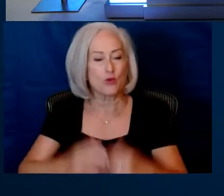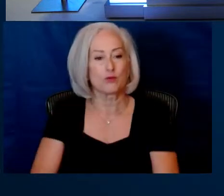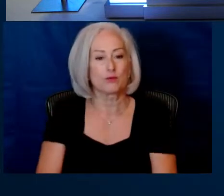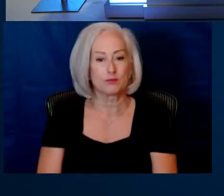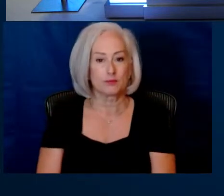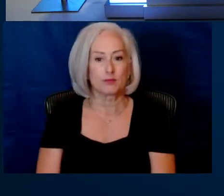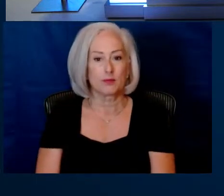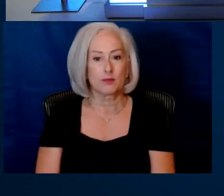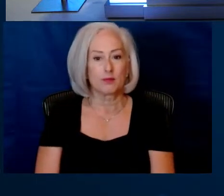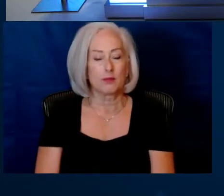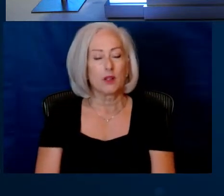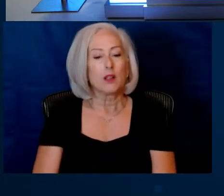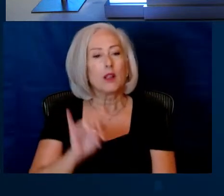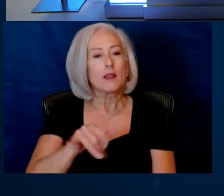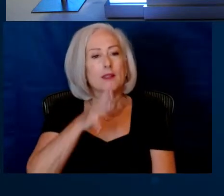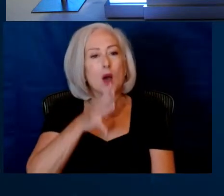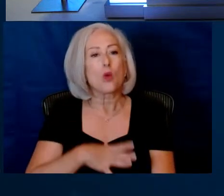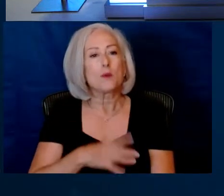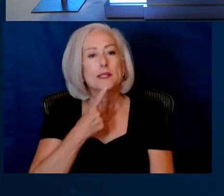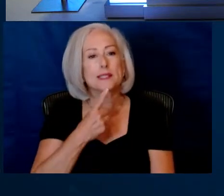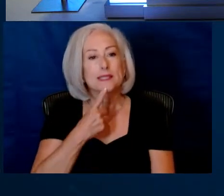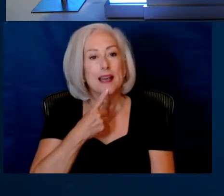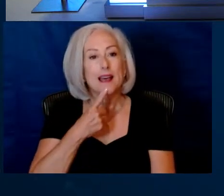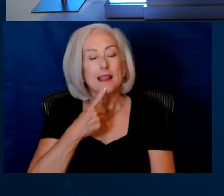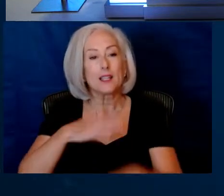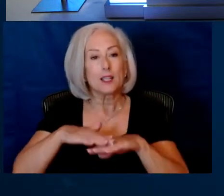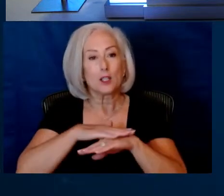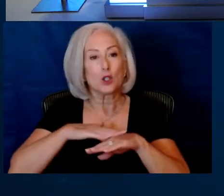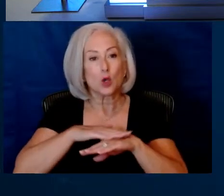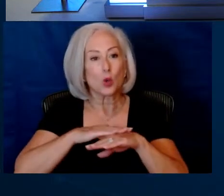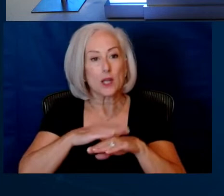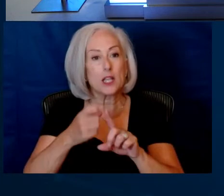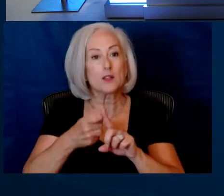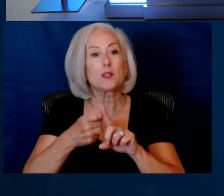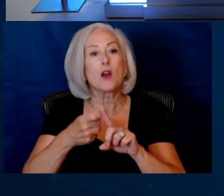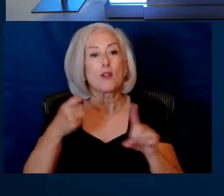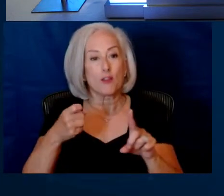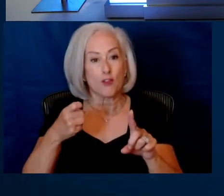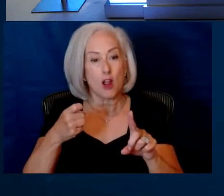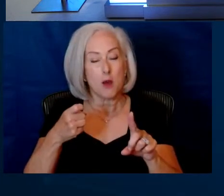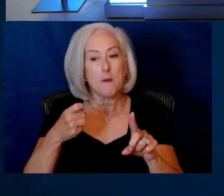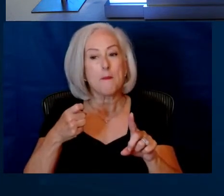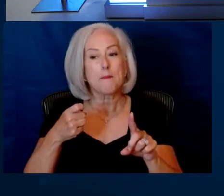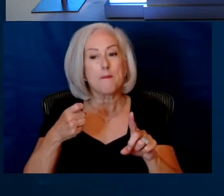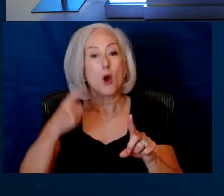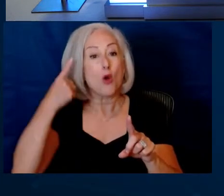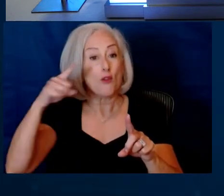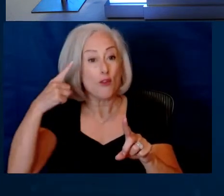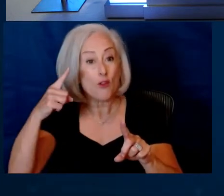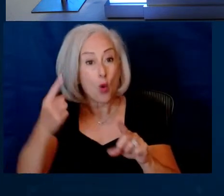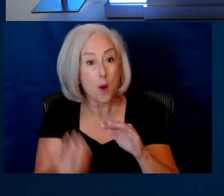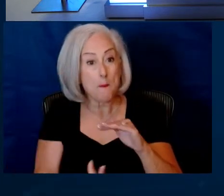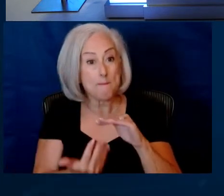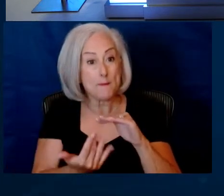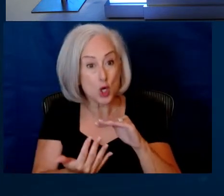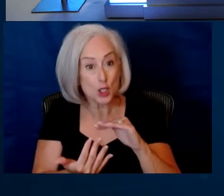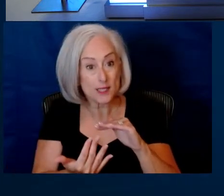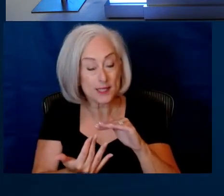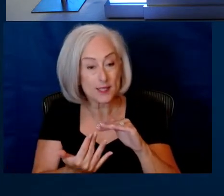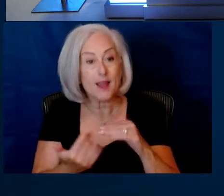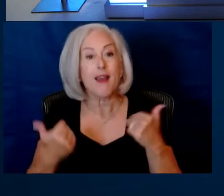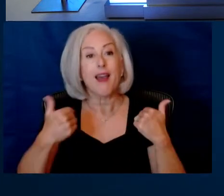She says years ago, creams used on burns contained silver. What is the current standard of care of serious burn